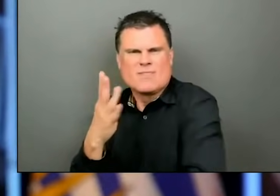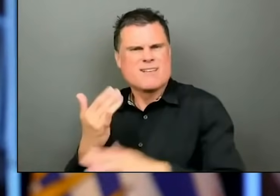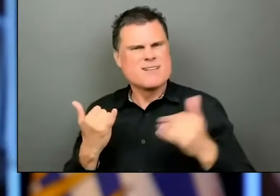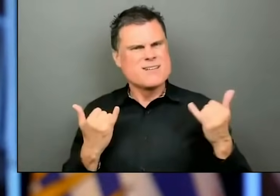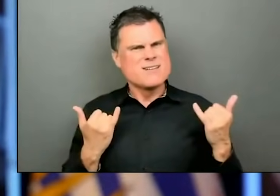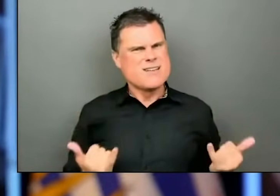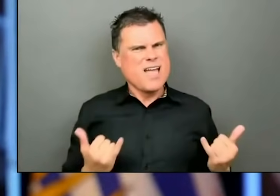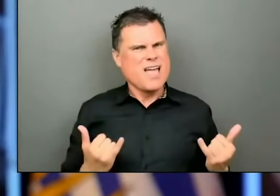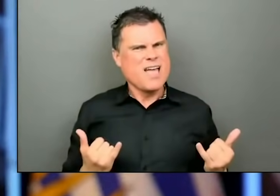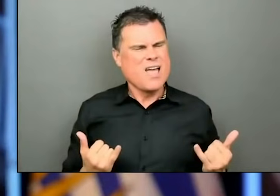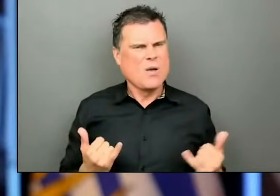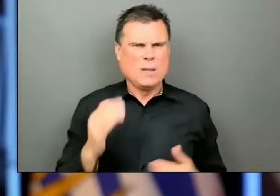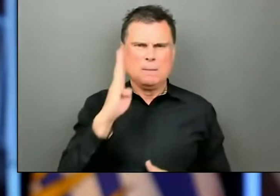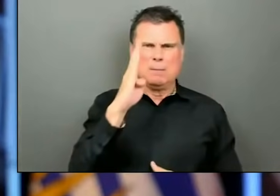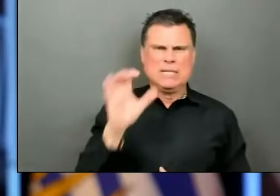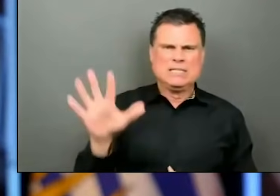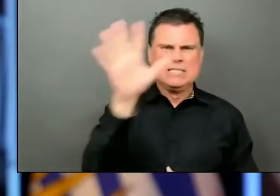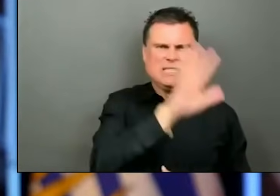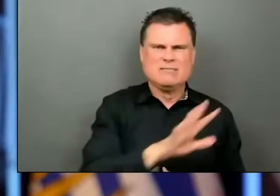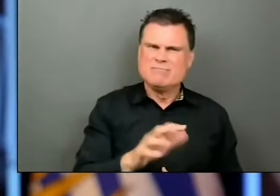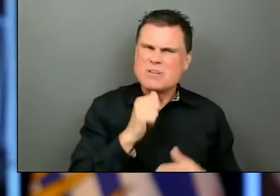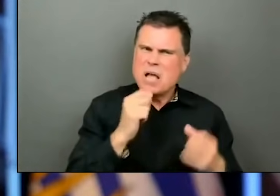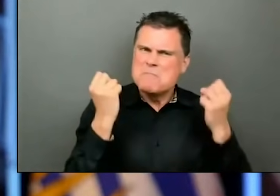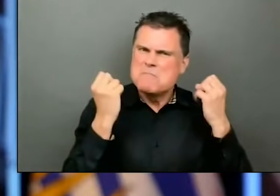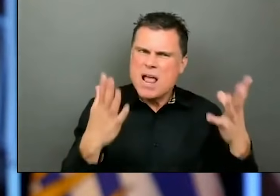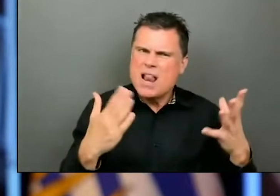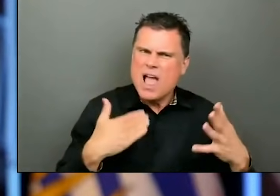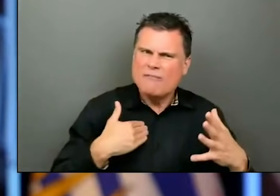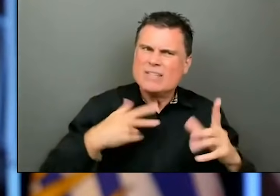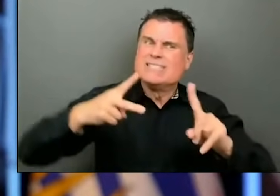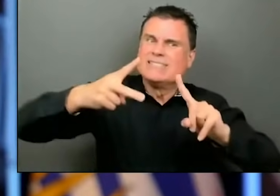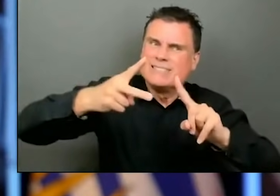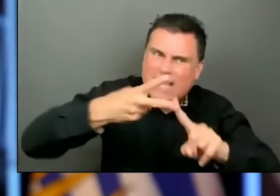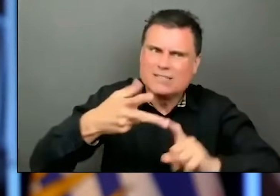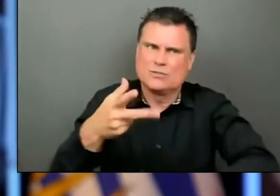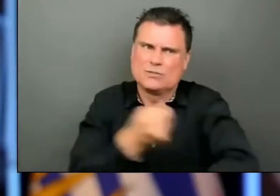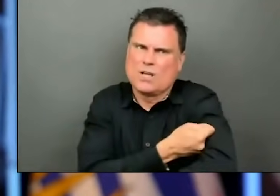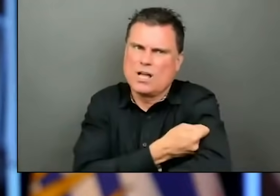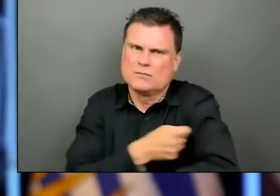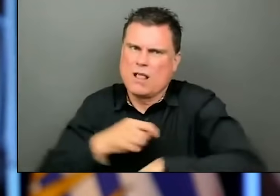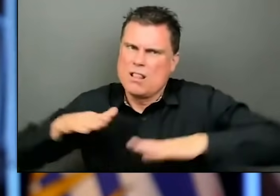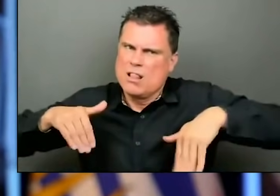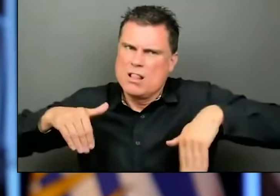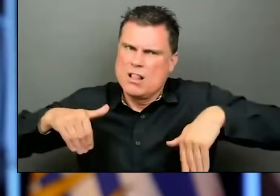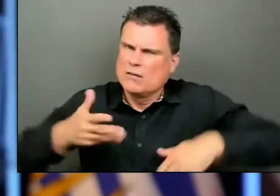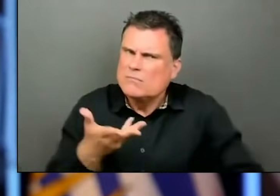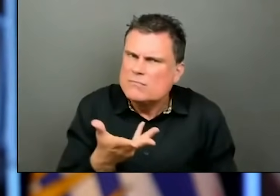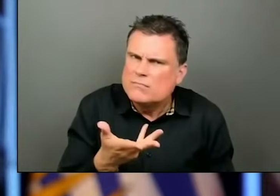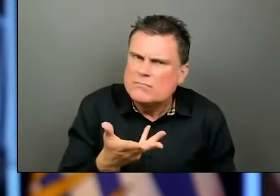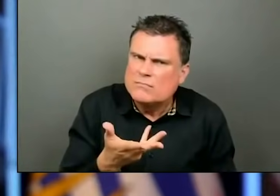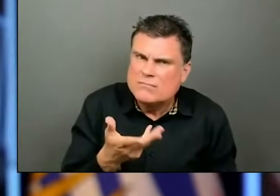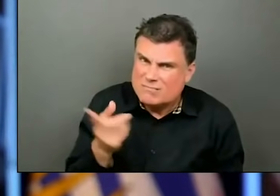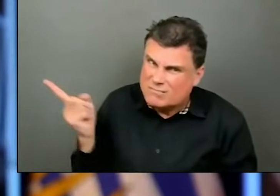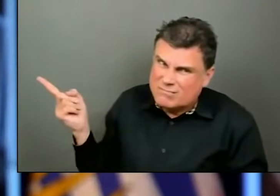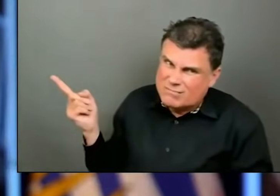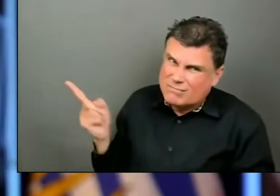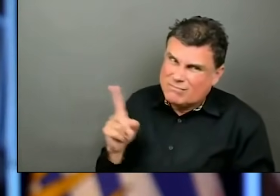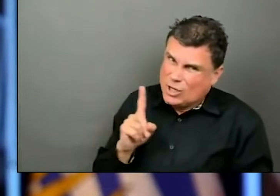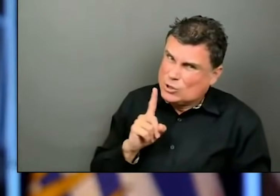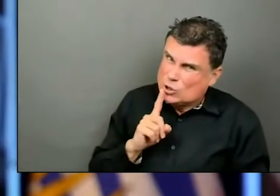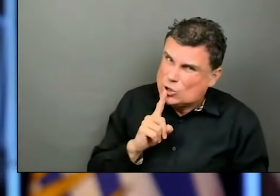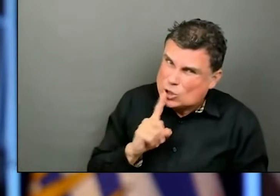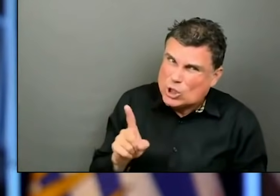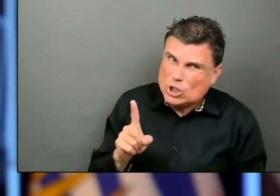in BC, does that give you any pause about us basing our restart plan on first